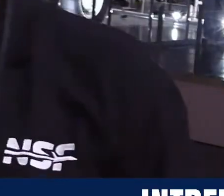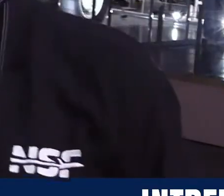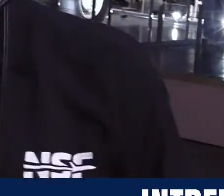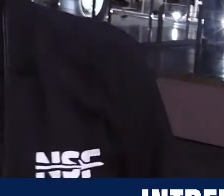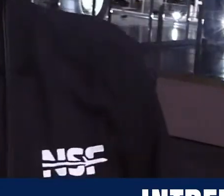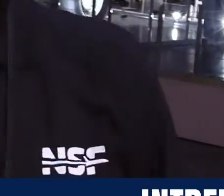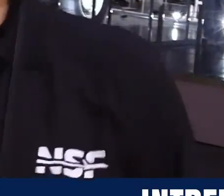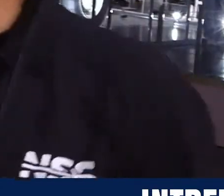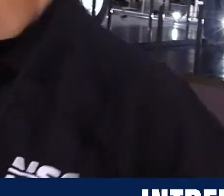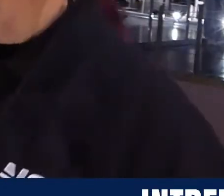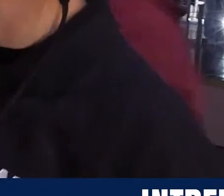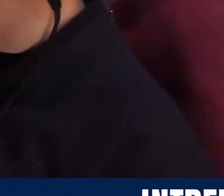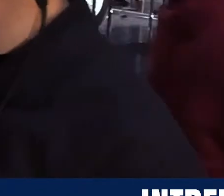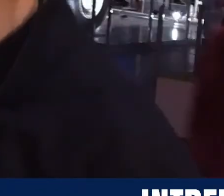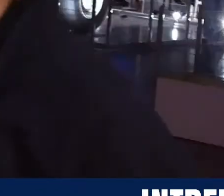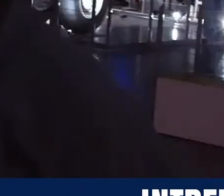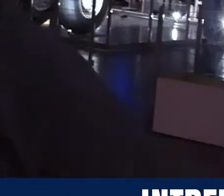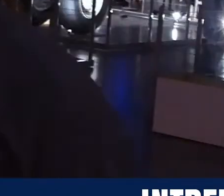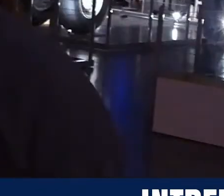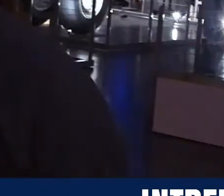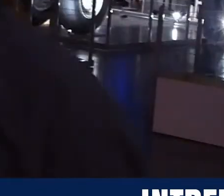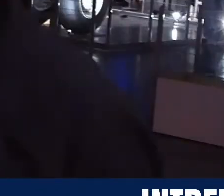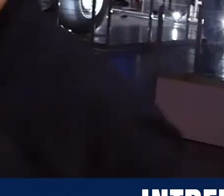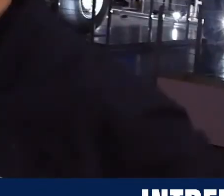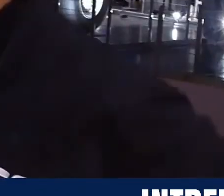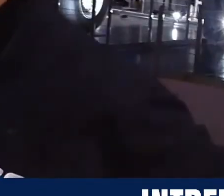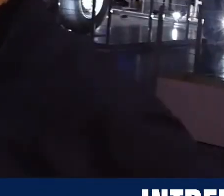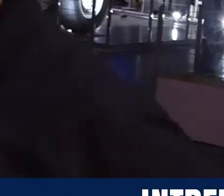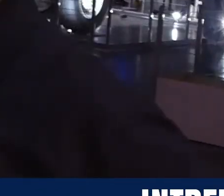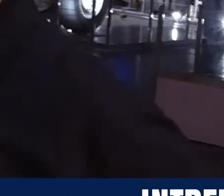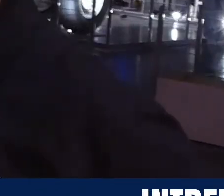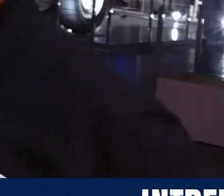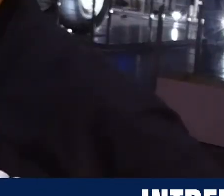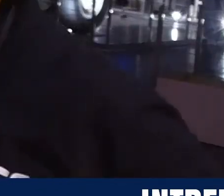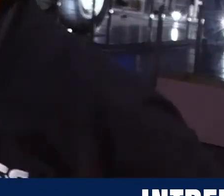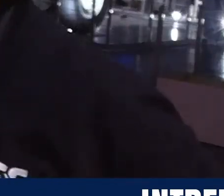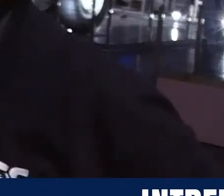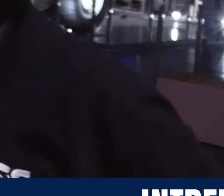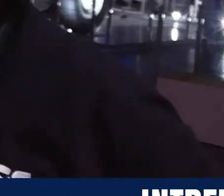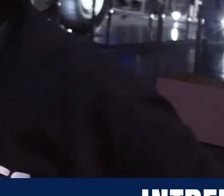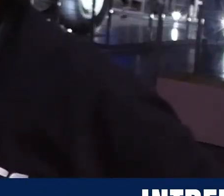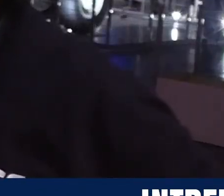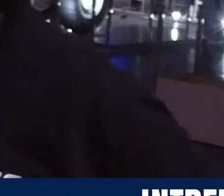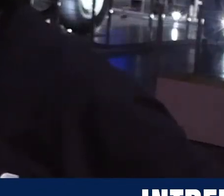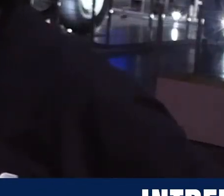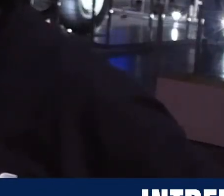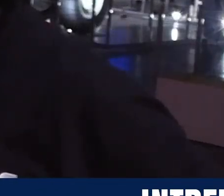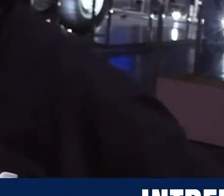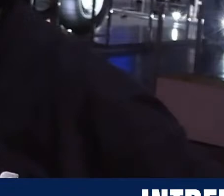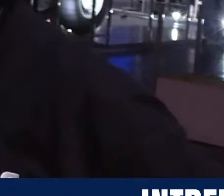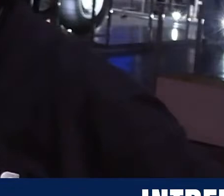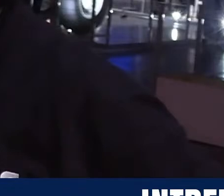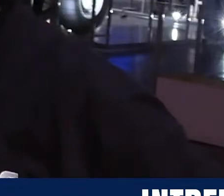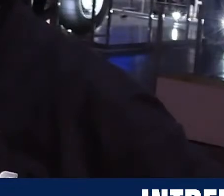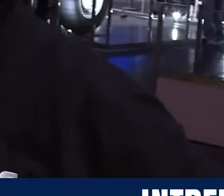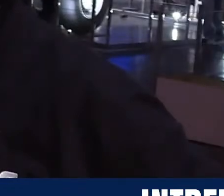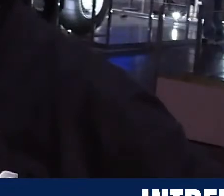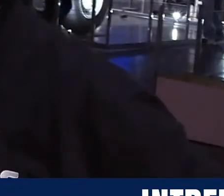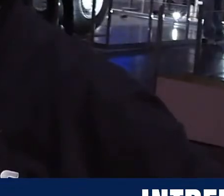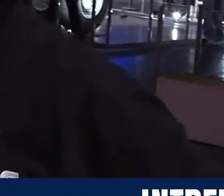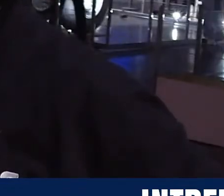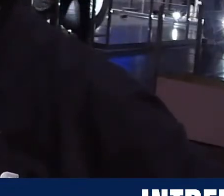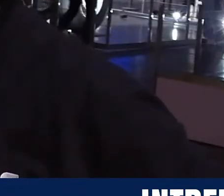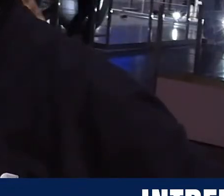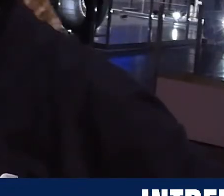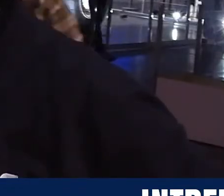actually. transmitter. We're having a lot more. That's not exciting. We have a lot more engagement here tonight, which is cool. We have, again, our panelists, Sian